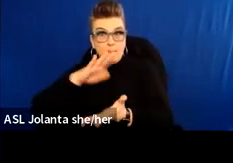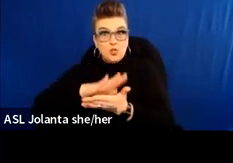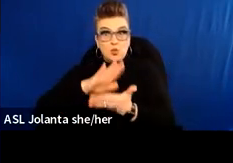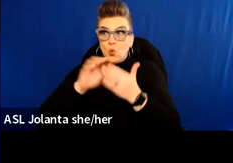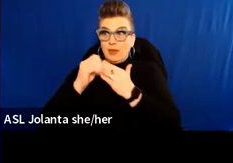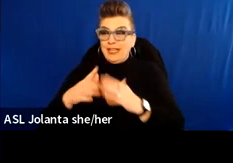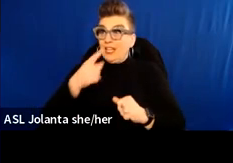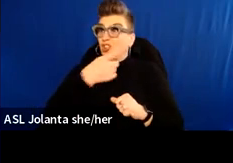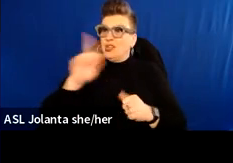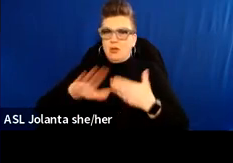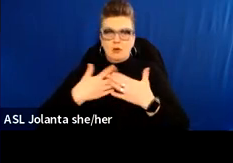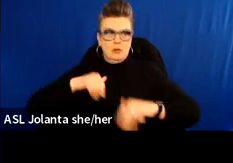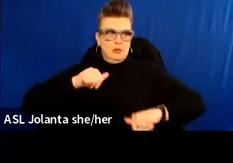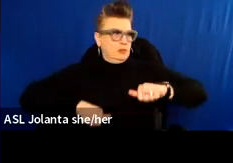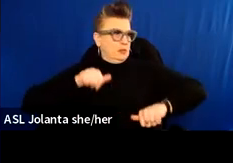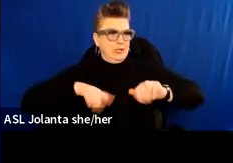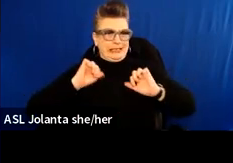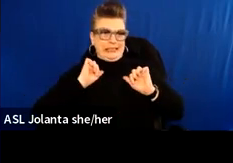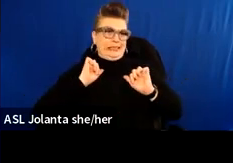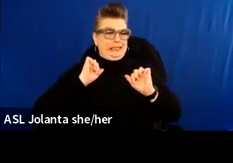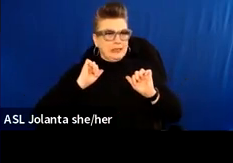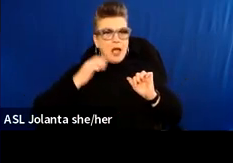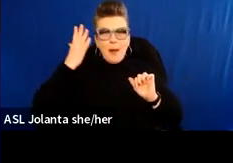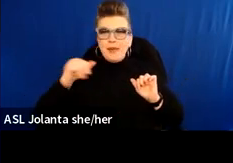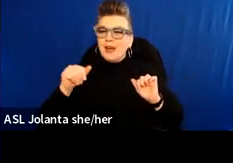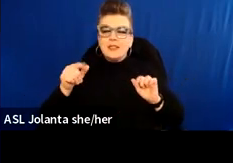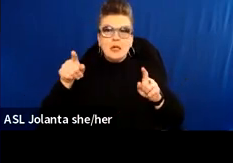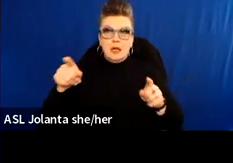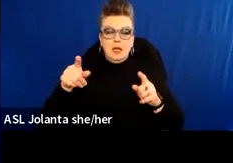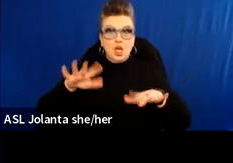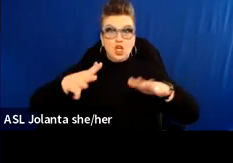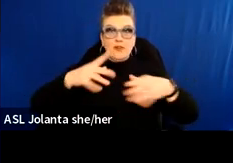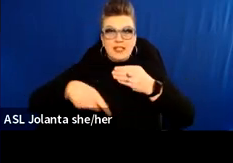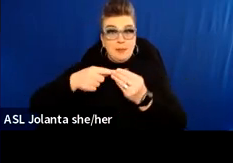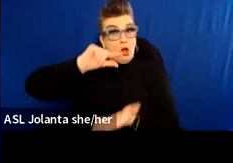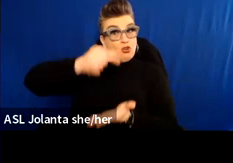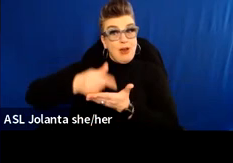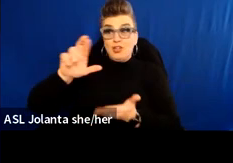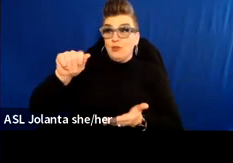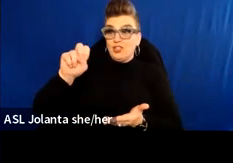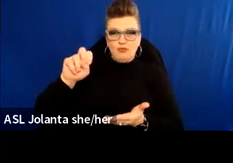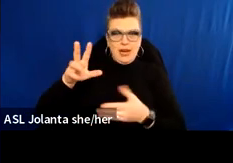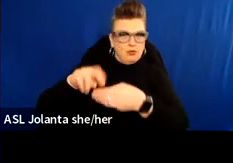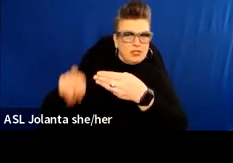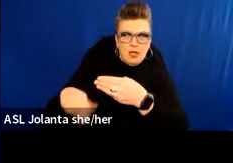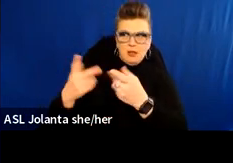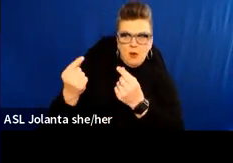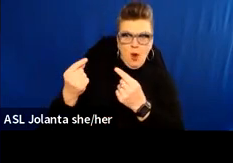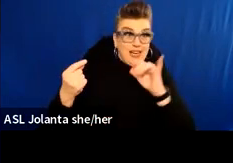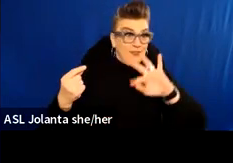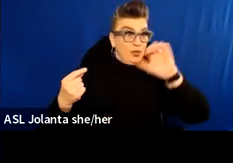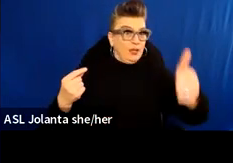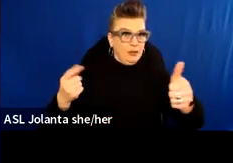because they were nervous about the repercussions particularly quite frankly on their graduation rates and um